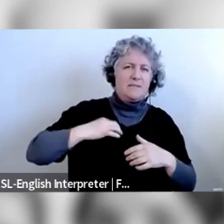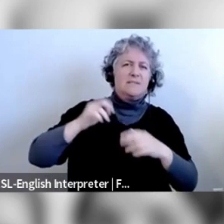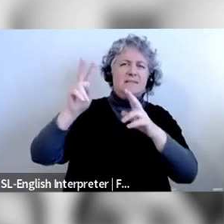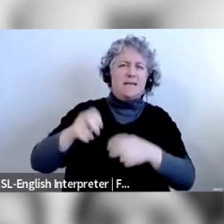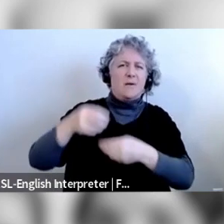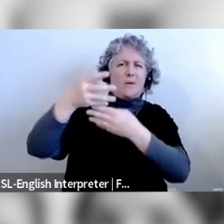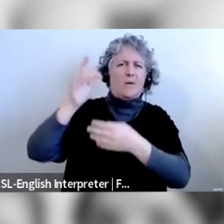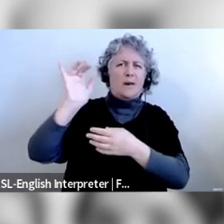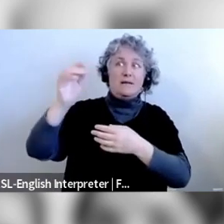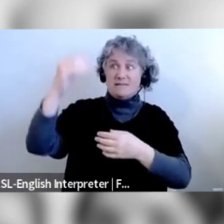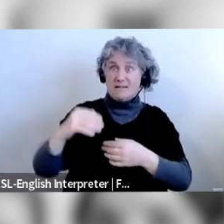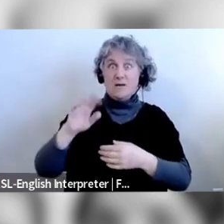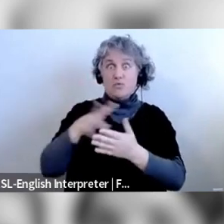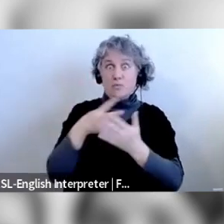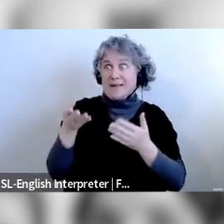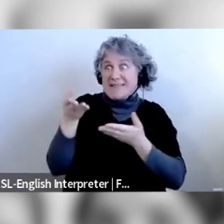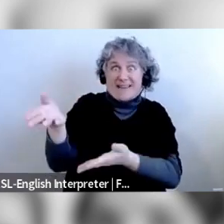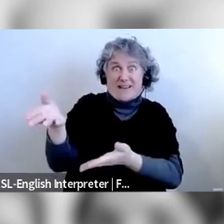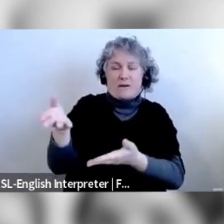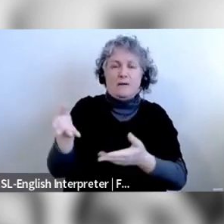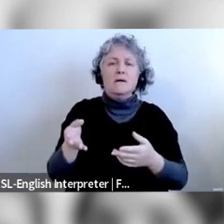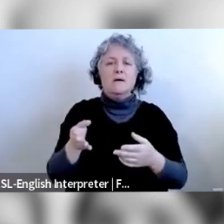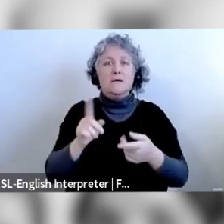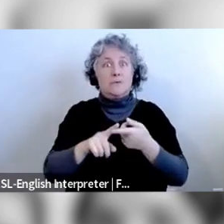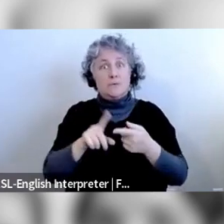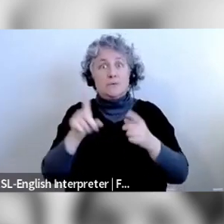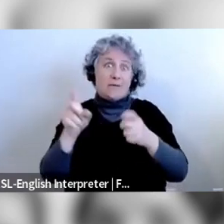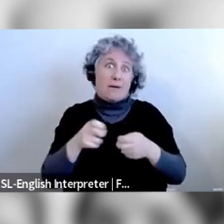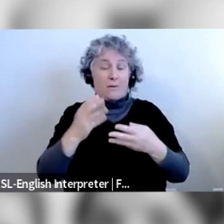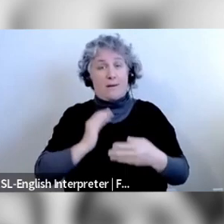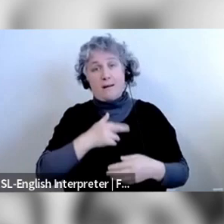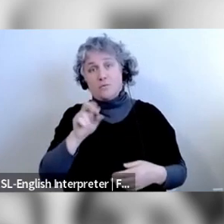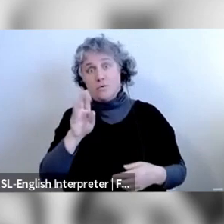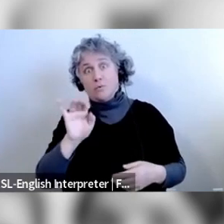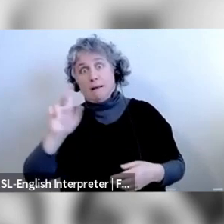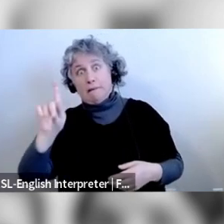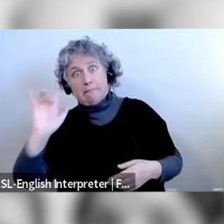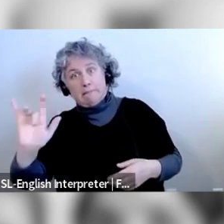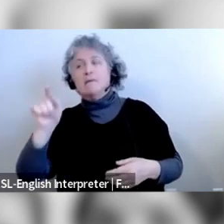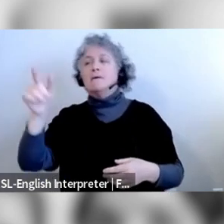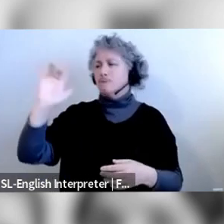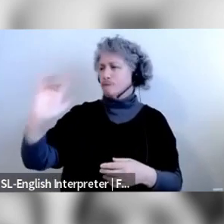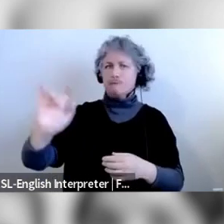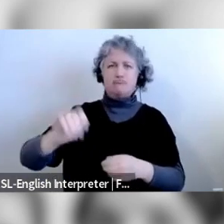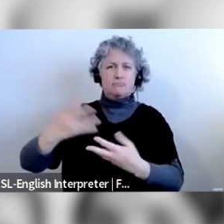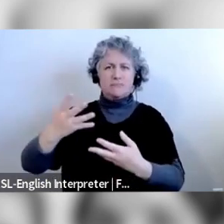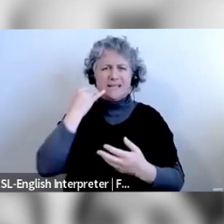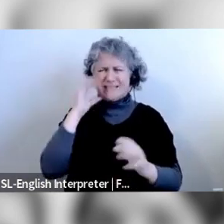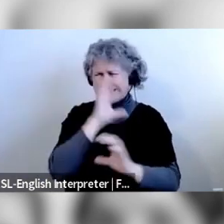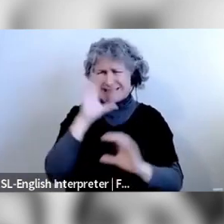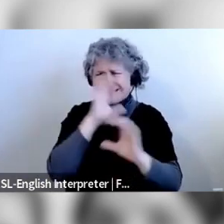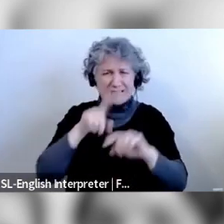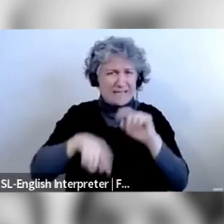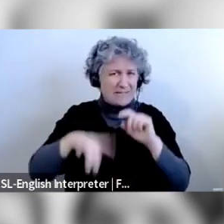rubric is in there. You'll see to download our rubric, click here. And then when you click, you can download it. If you absolutely cannot find it, let